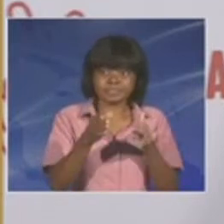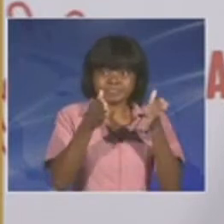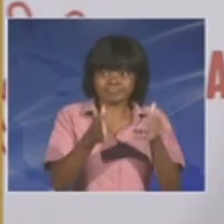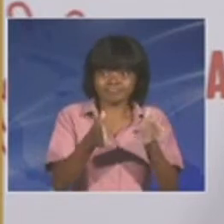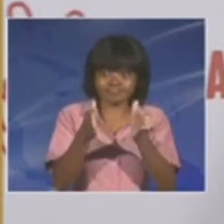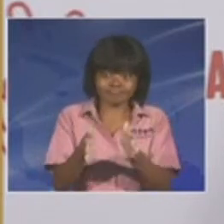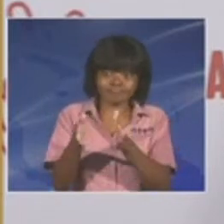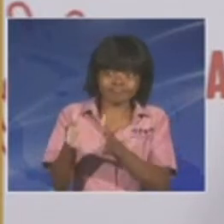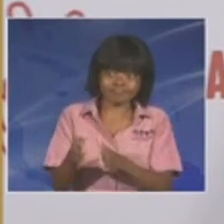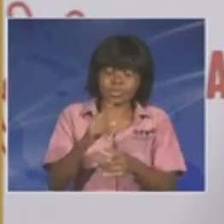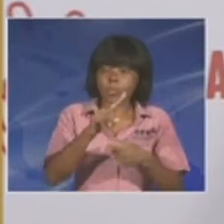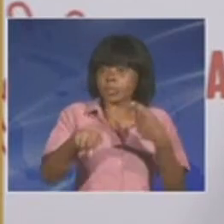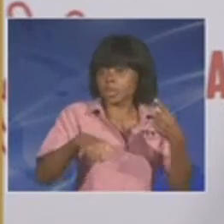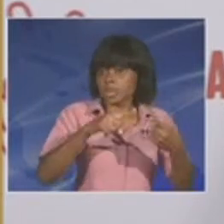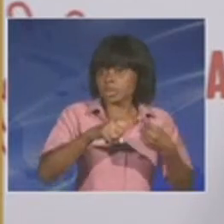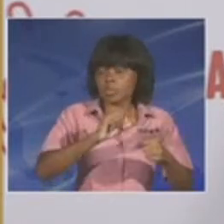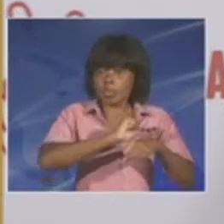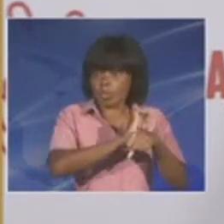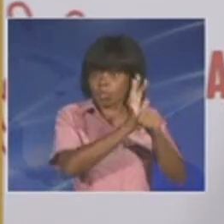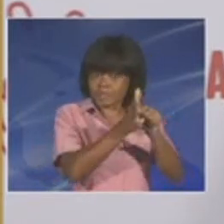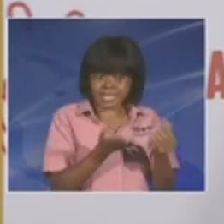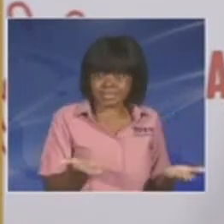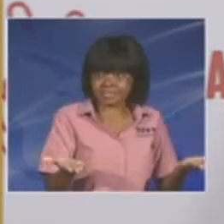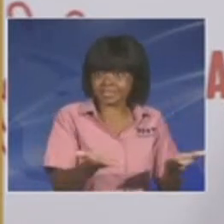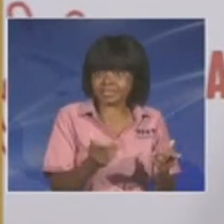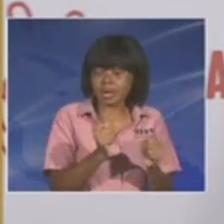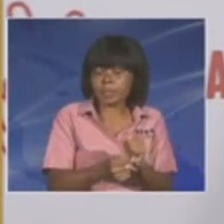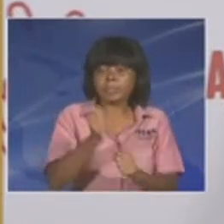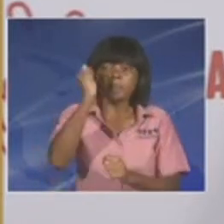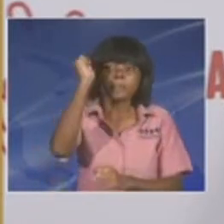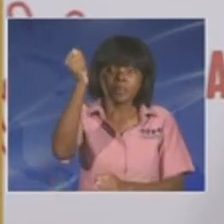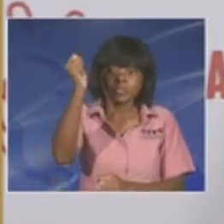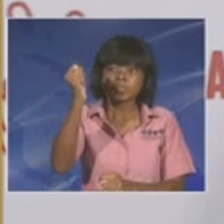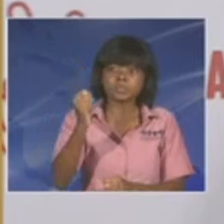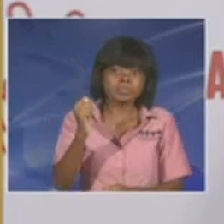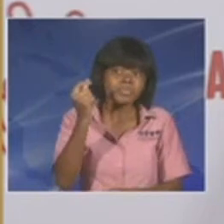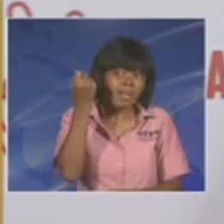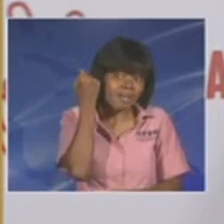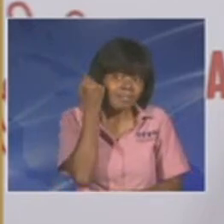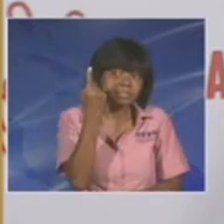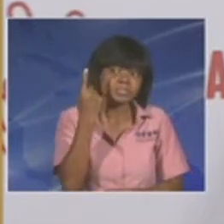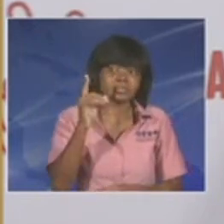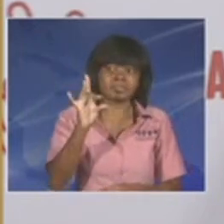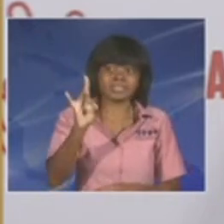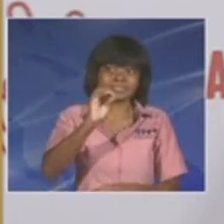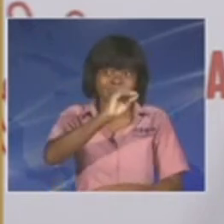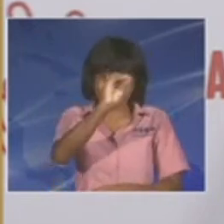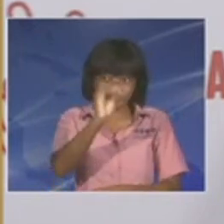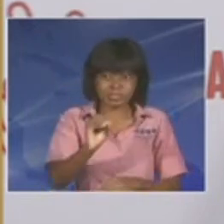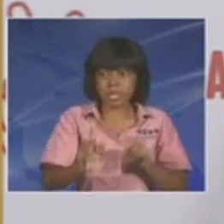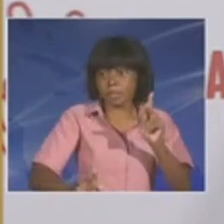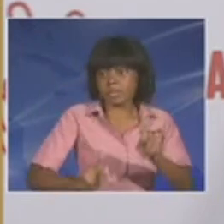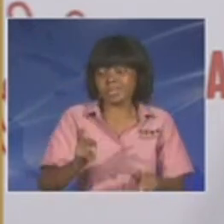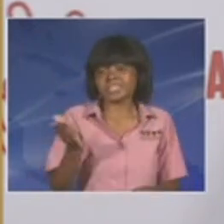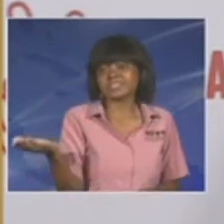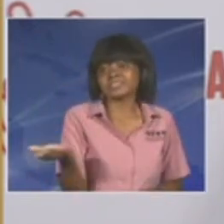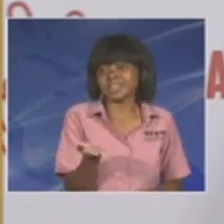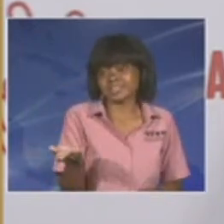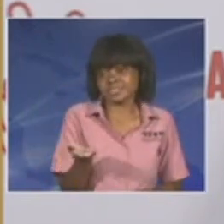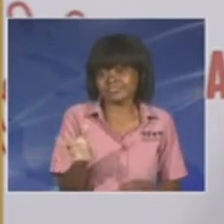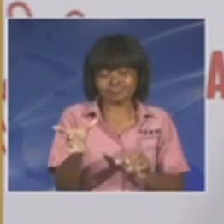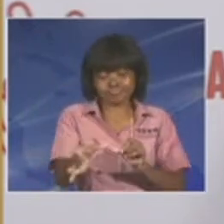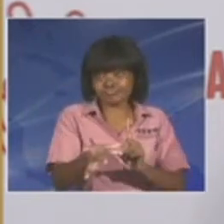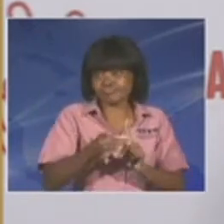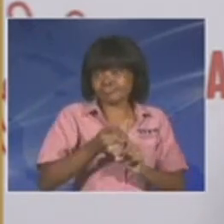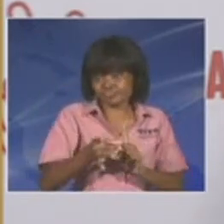with the impact of COVID-19. We are aware that 80% of persons who passed away from COVID-19